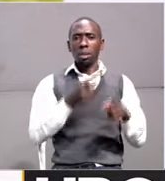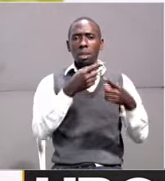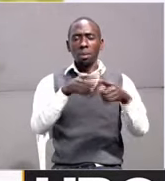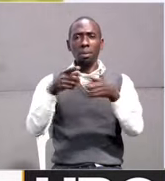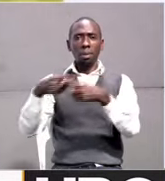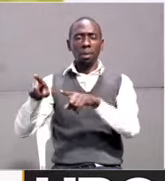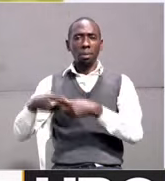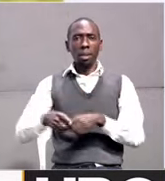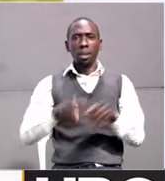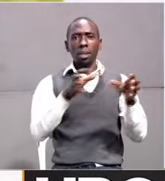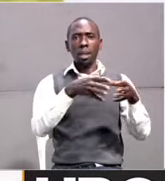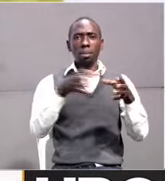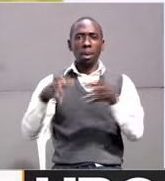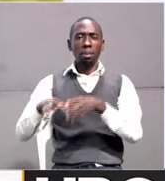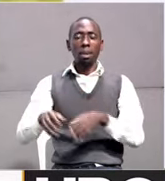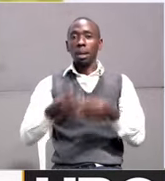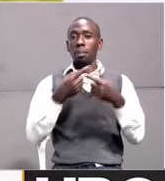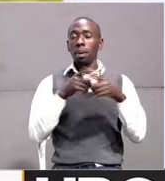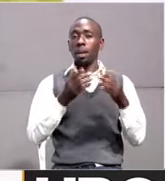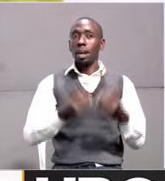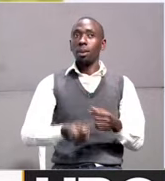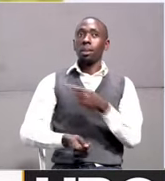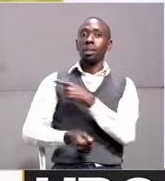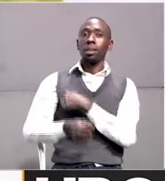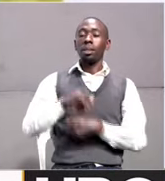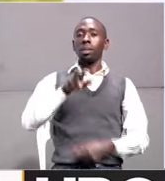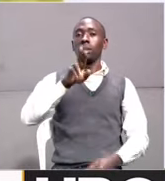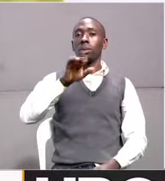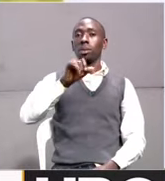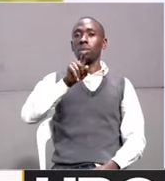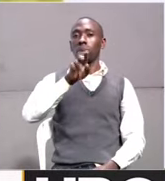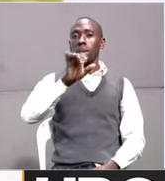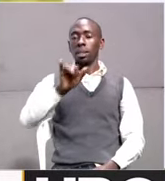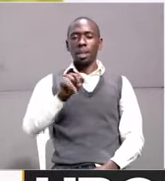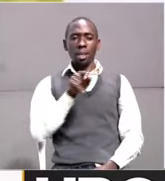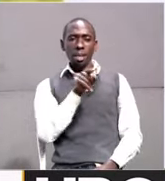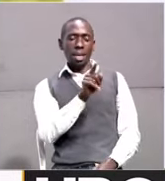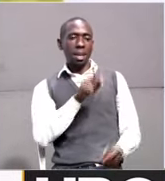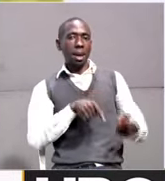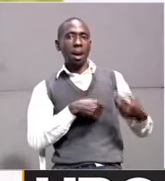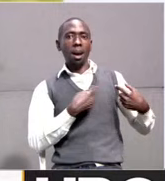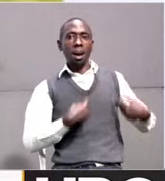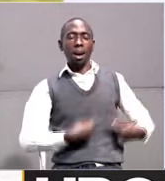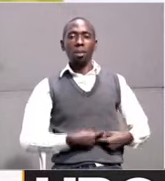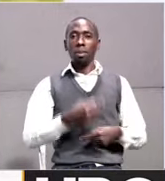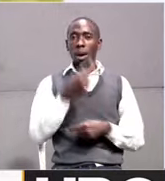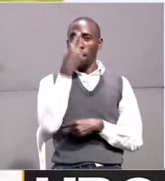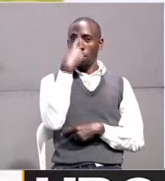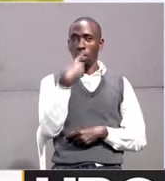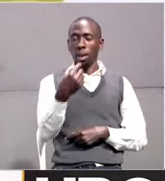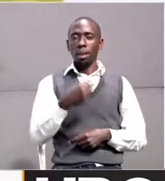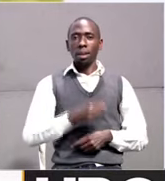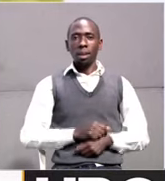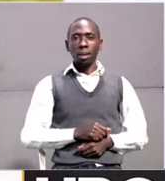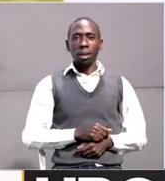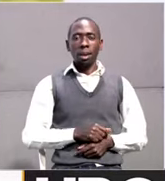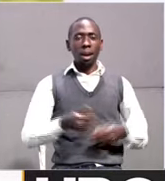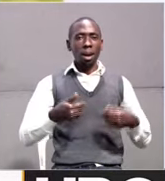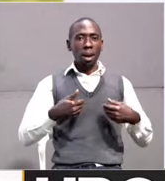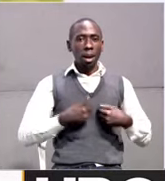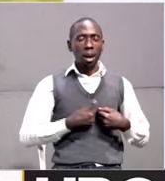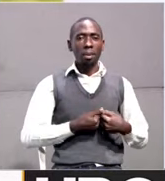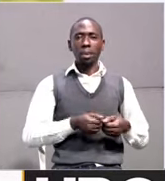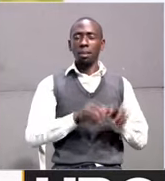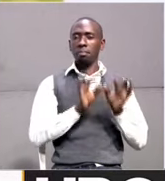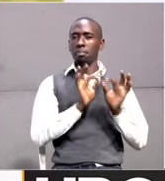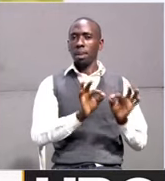Ruzi, which we were now in, and which was the heart of Ankori, possessed scores of the finest herds